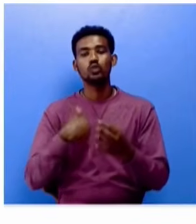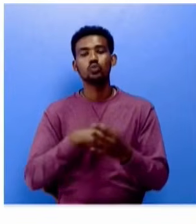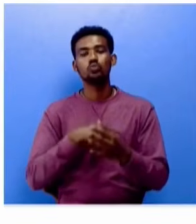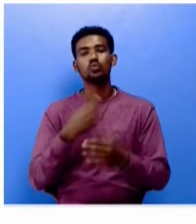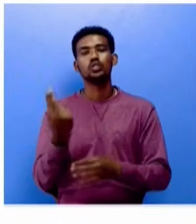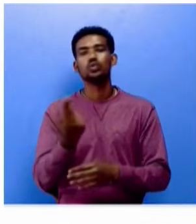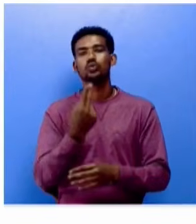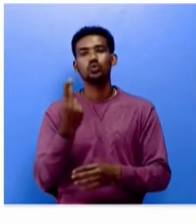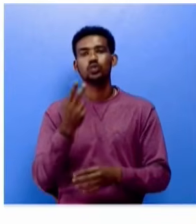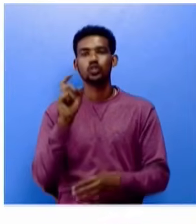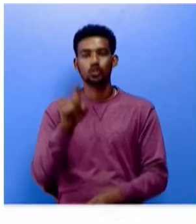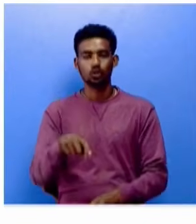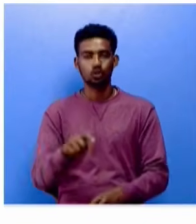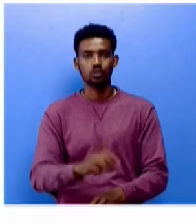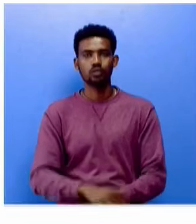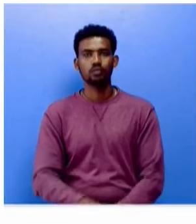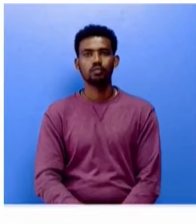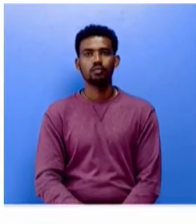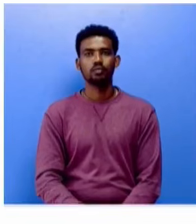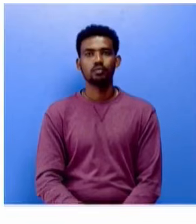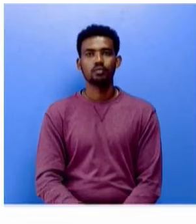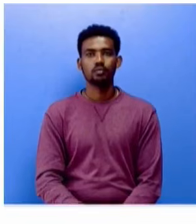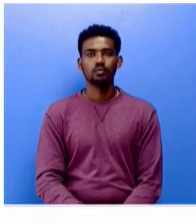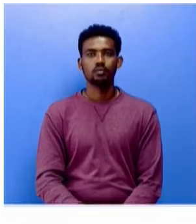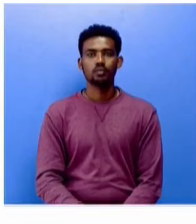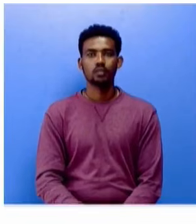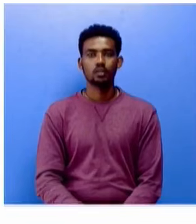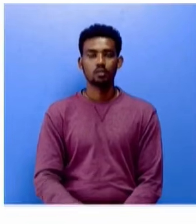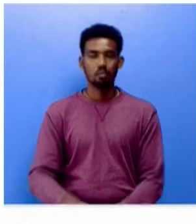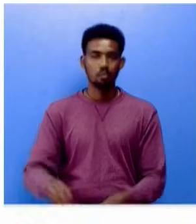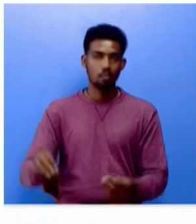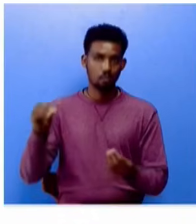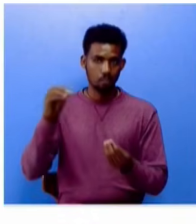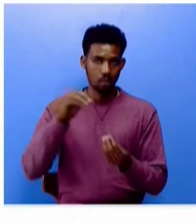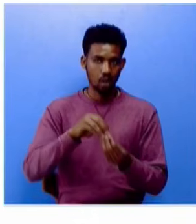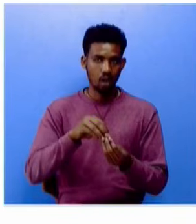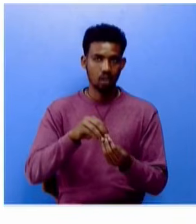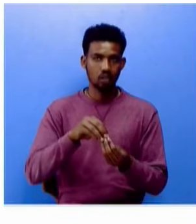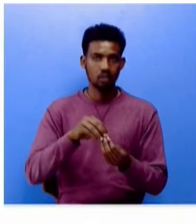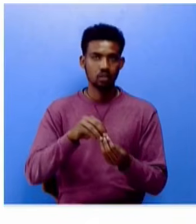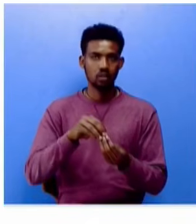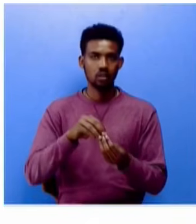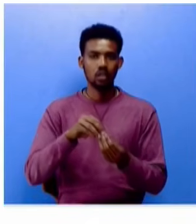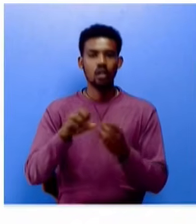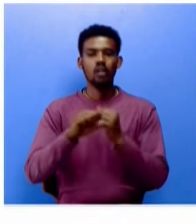should. Should plus base verb.